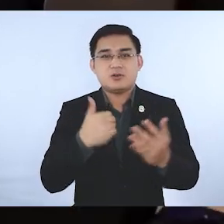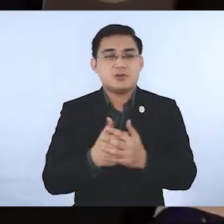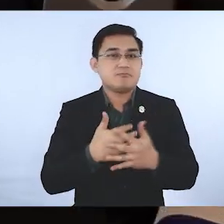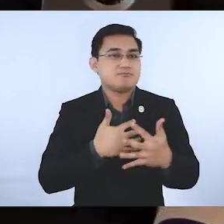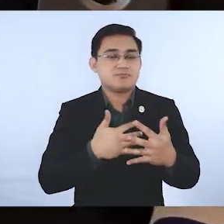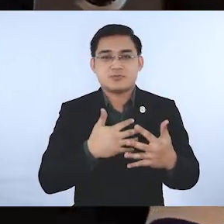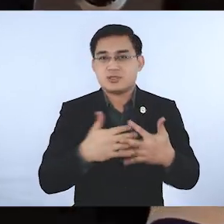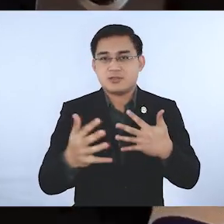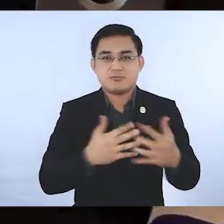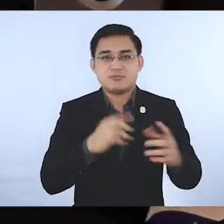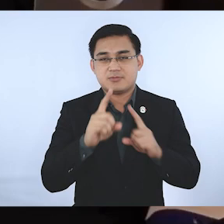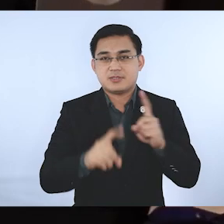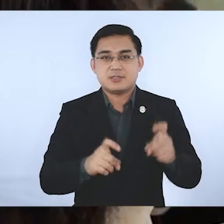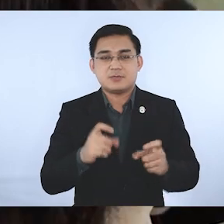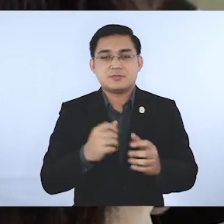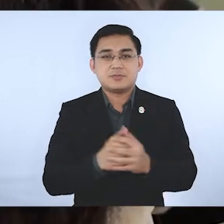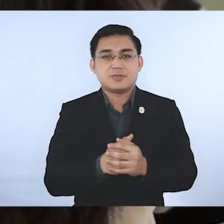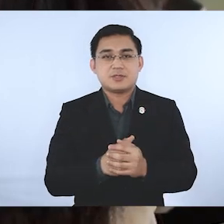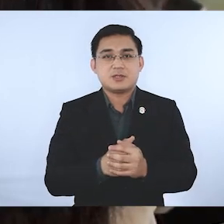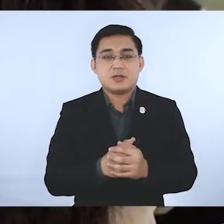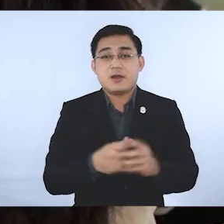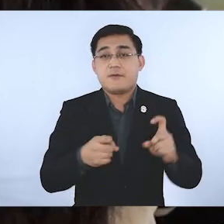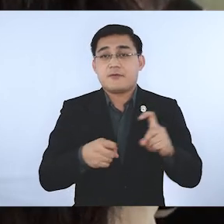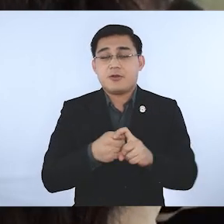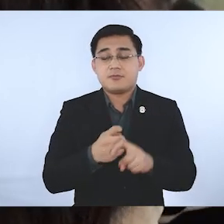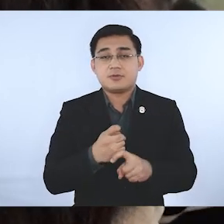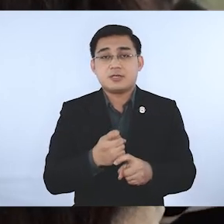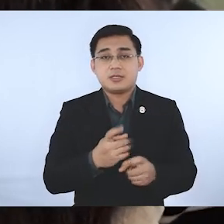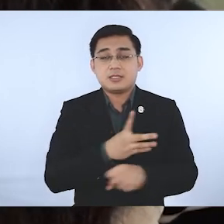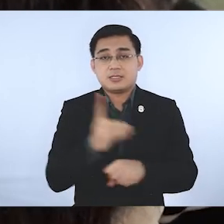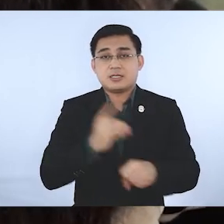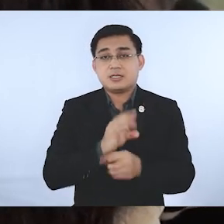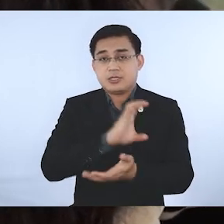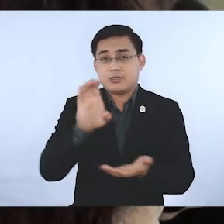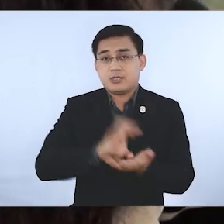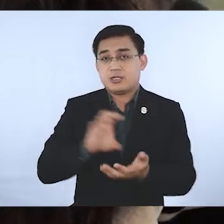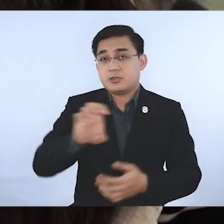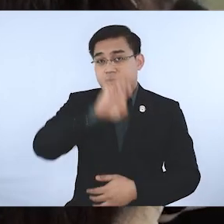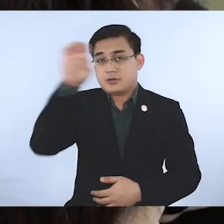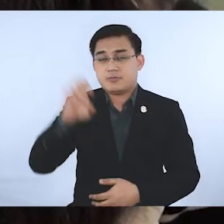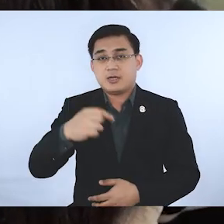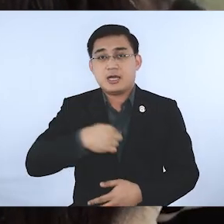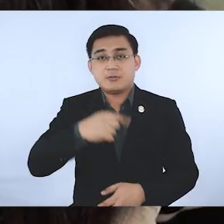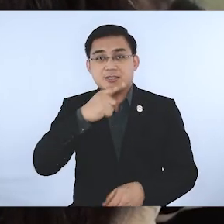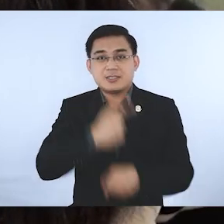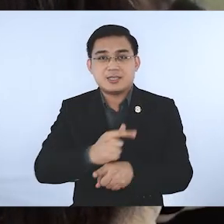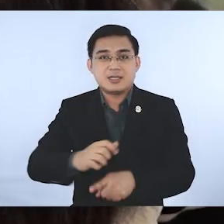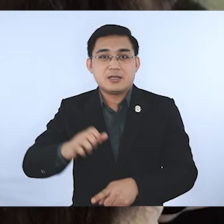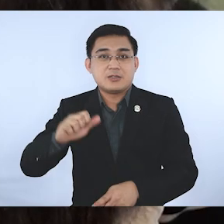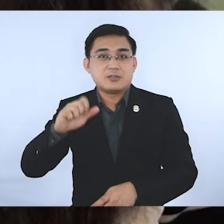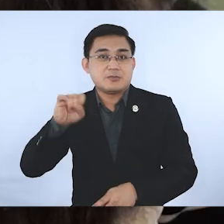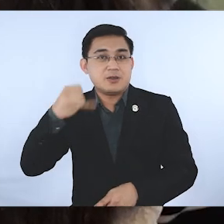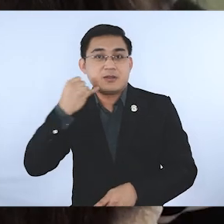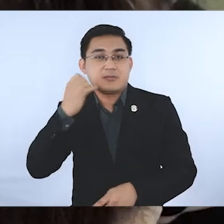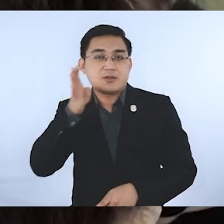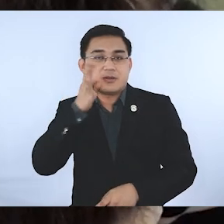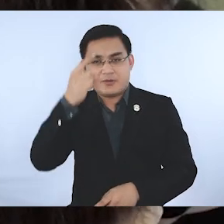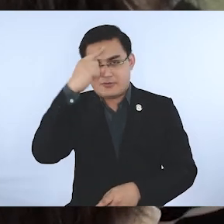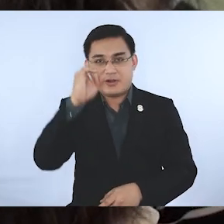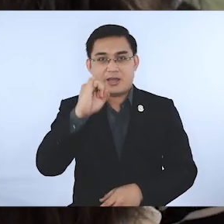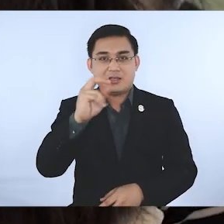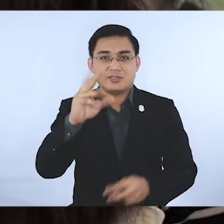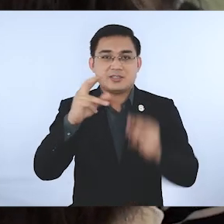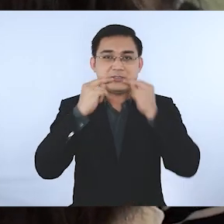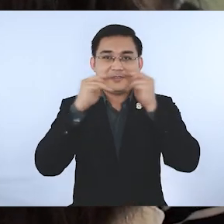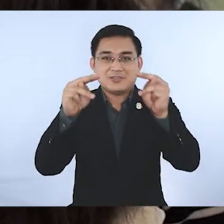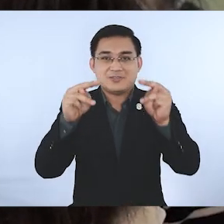even inspire those around you. From the District of Central Europe, I am Sister Jabel Bartolome for Iglesia Ni Cristo